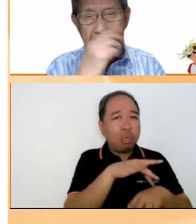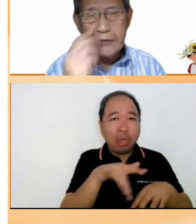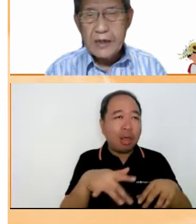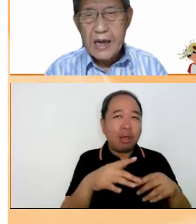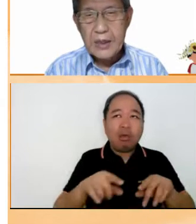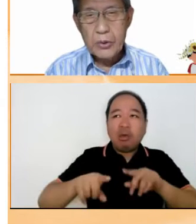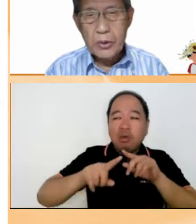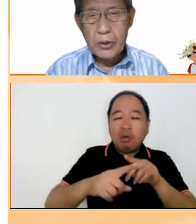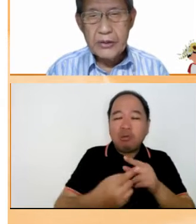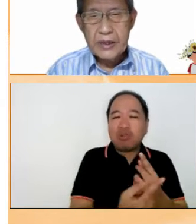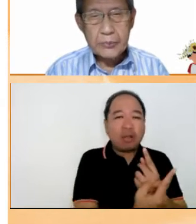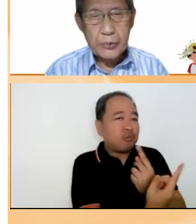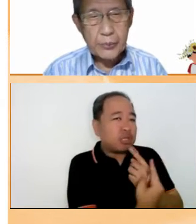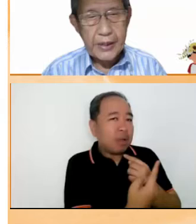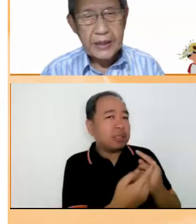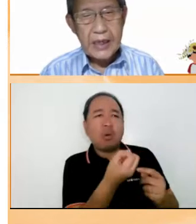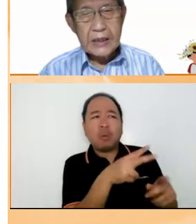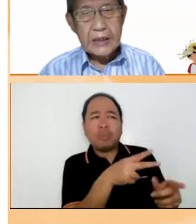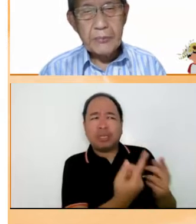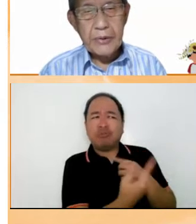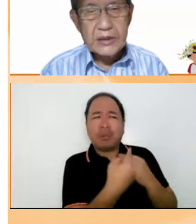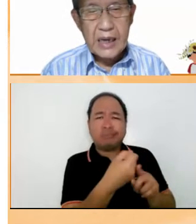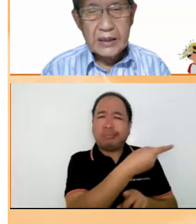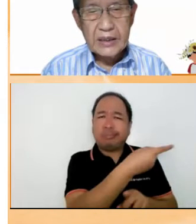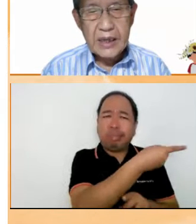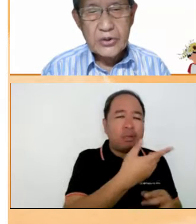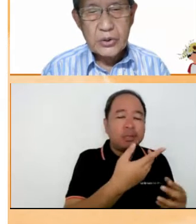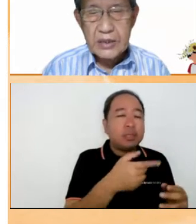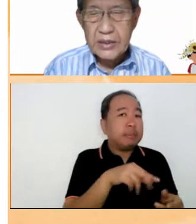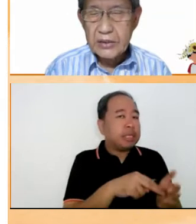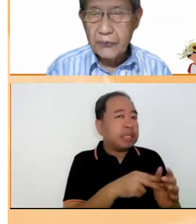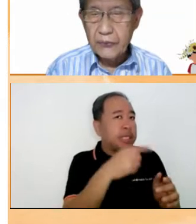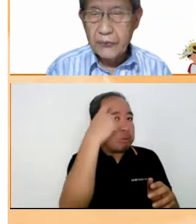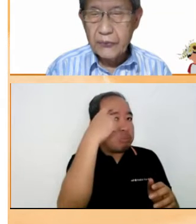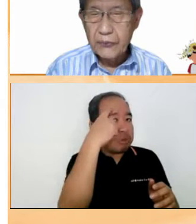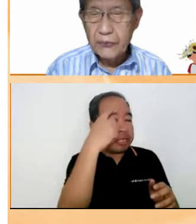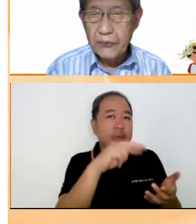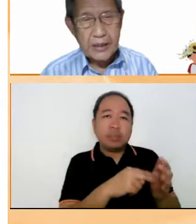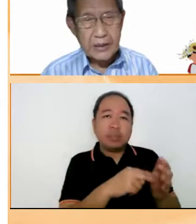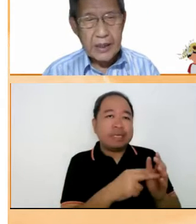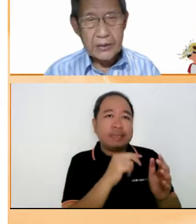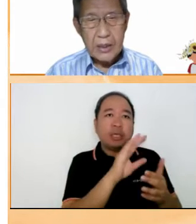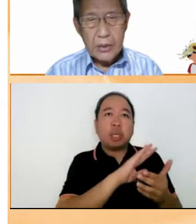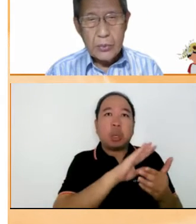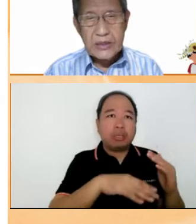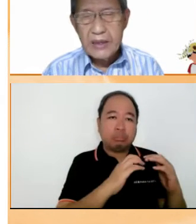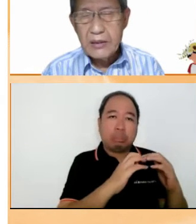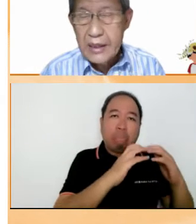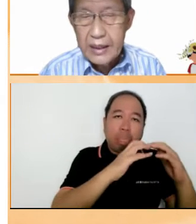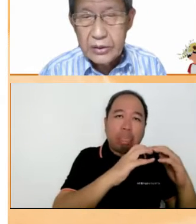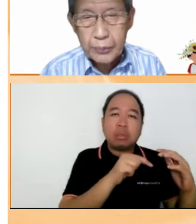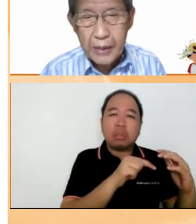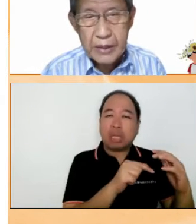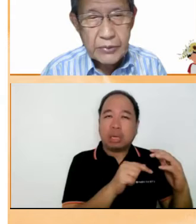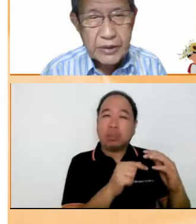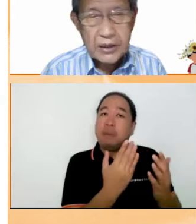are unreliable or inappropriate, the brain's architecture does not form as expected, which can